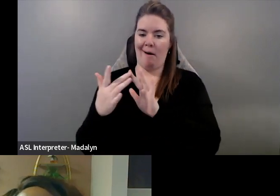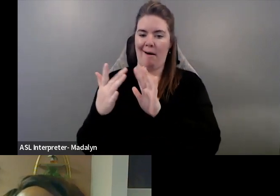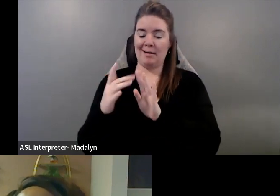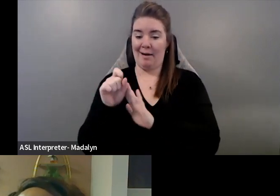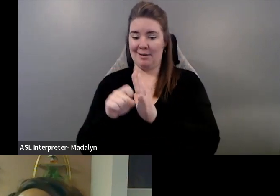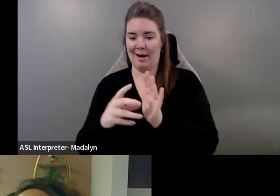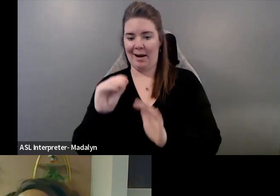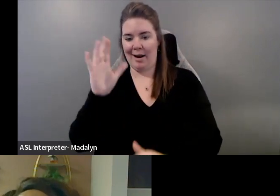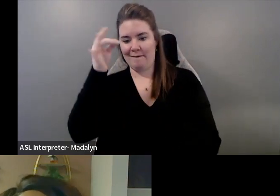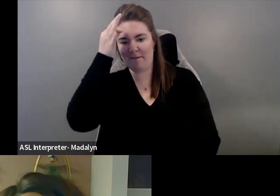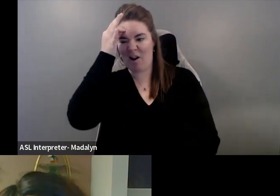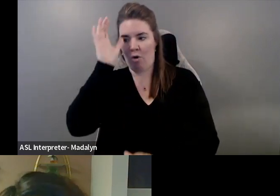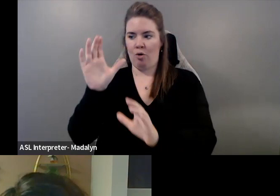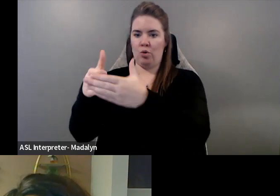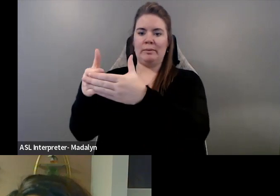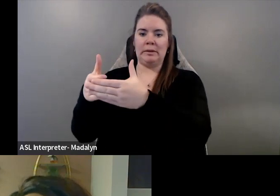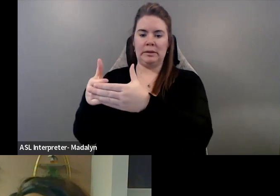of always